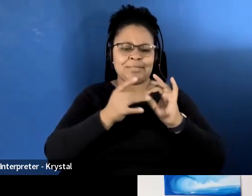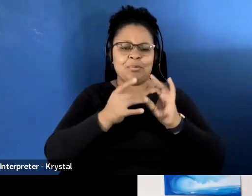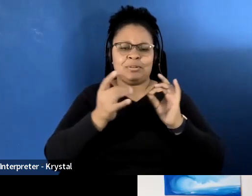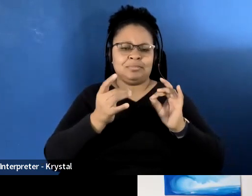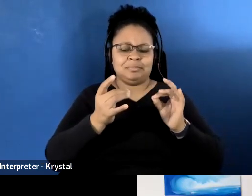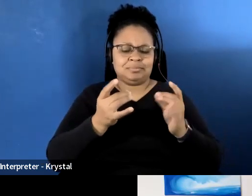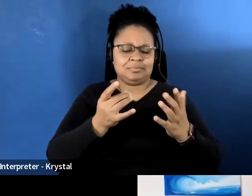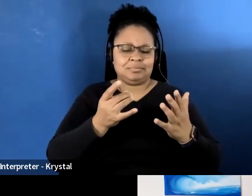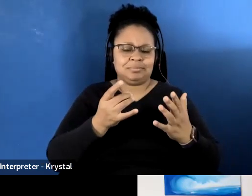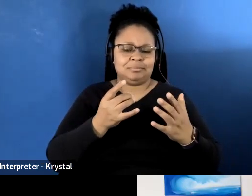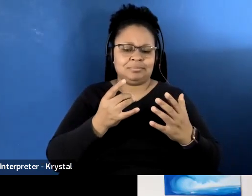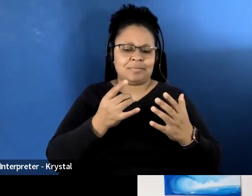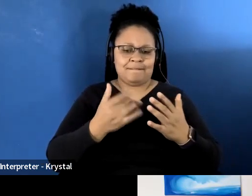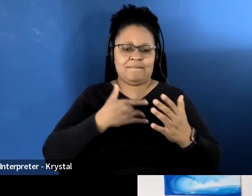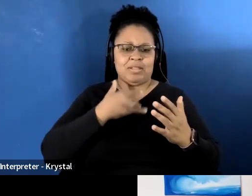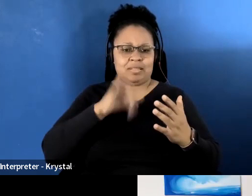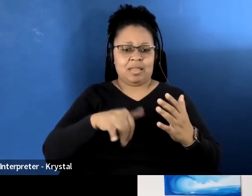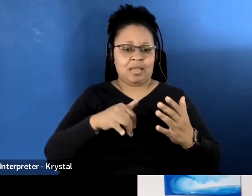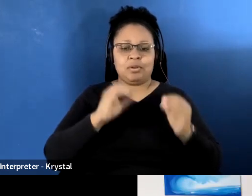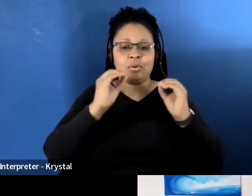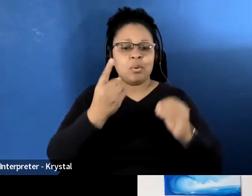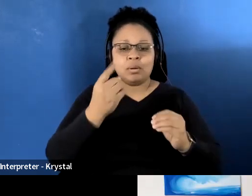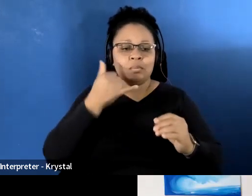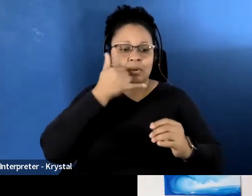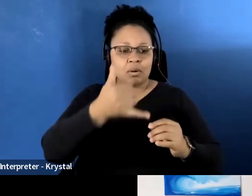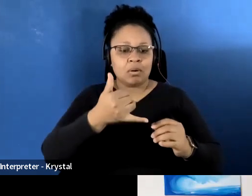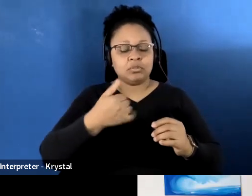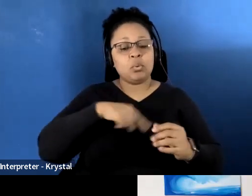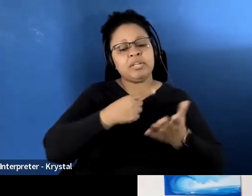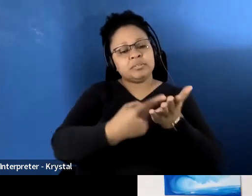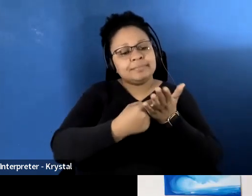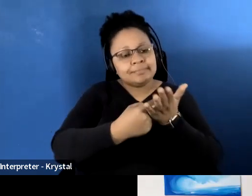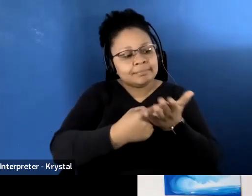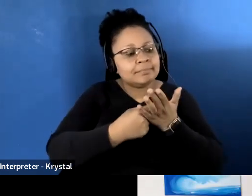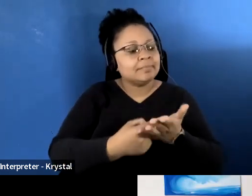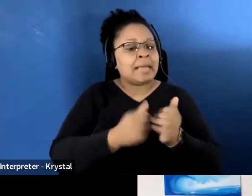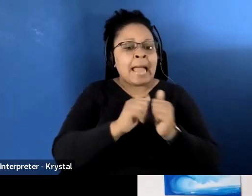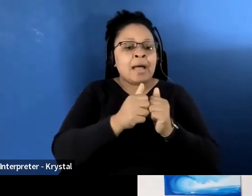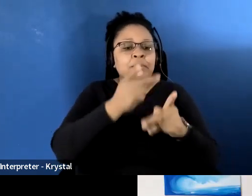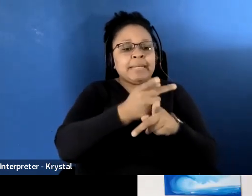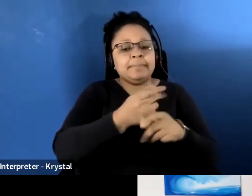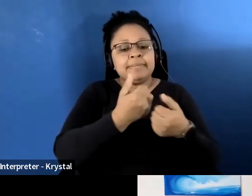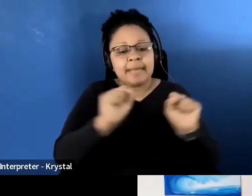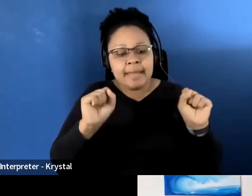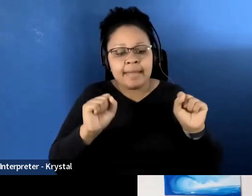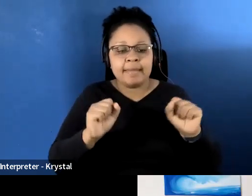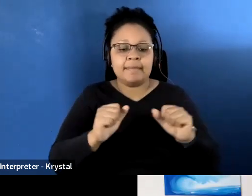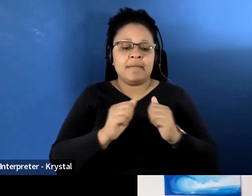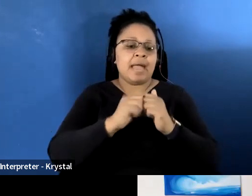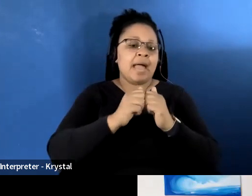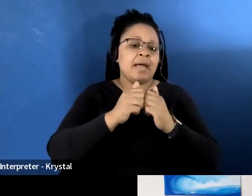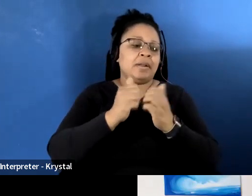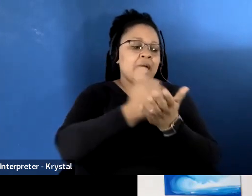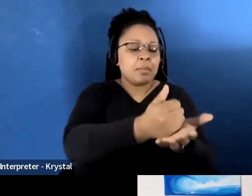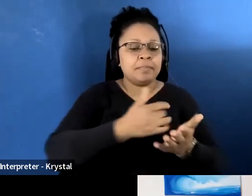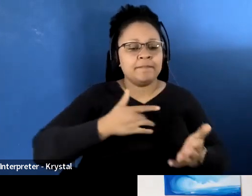through kind of, okay, what are some things to keep you safe? What are some things to help with how you're